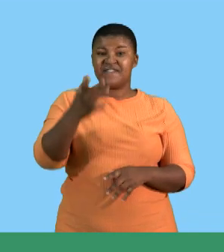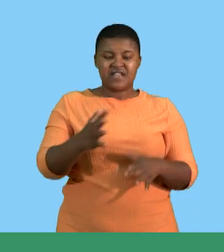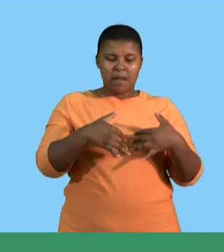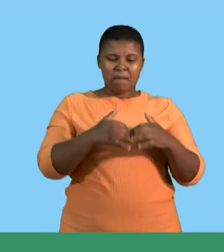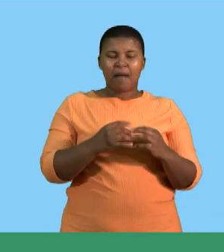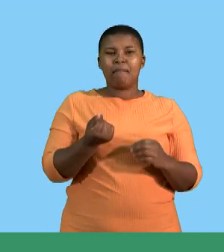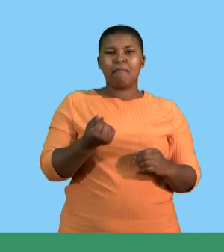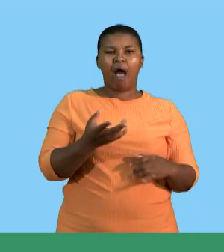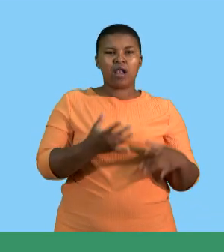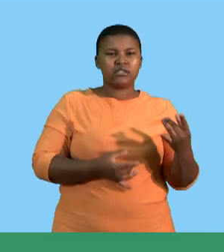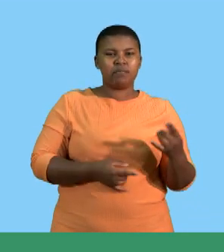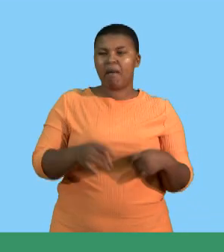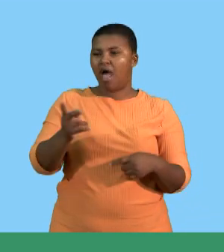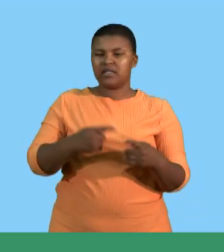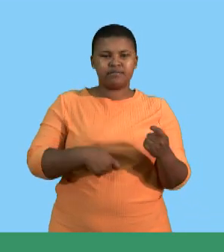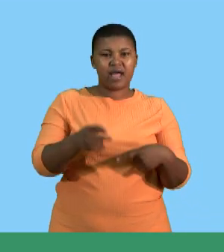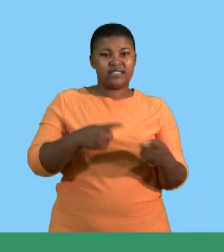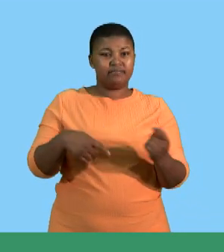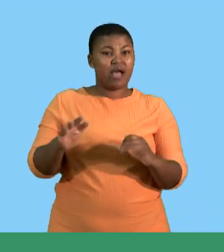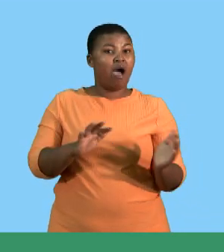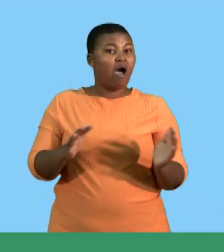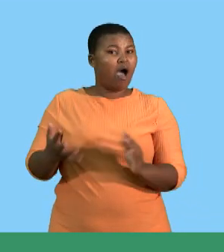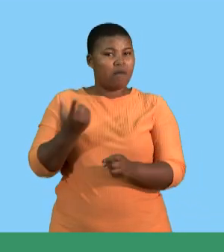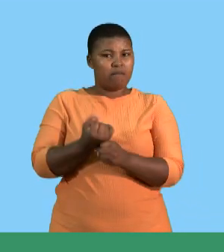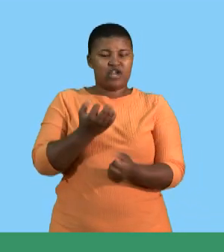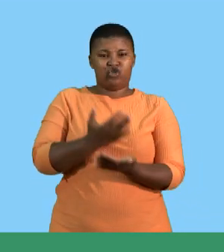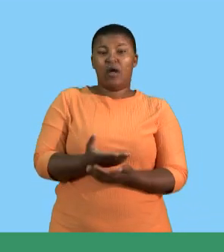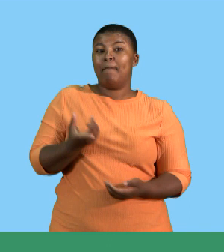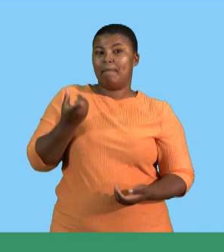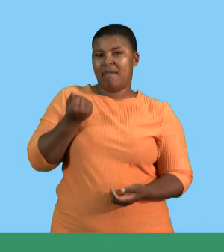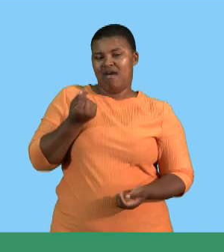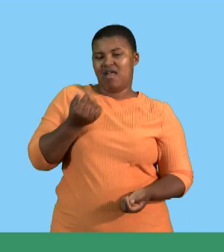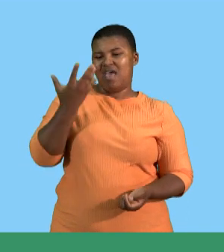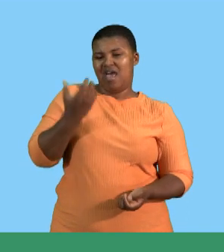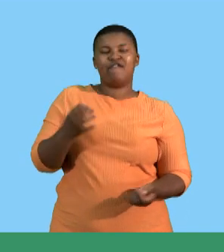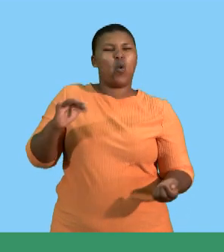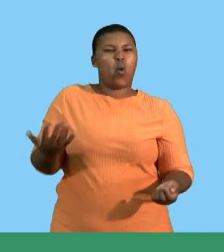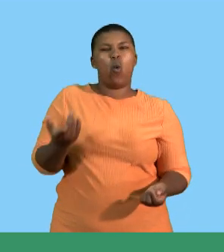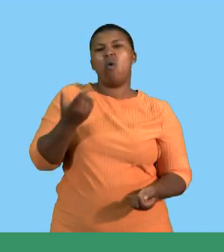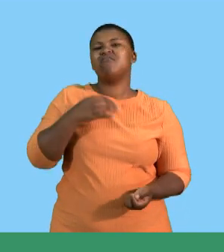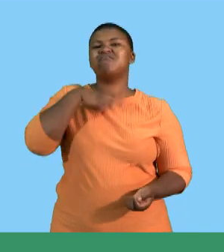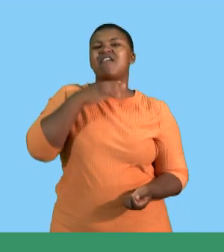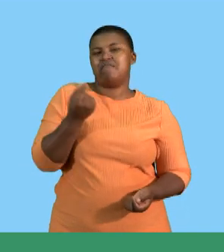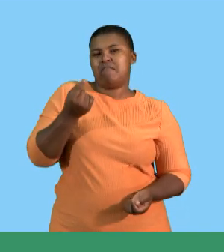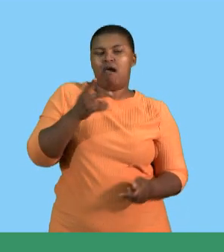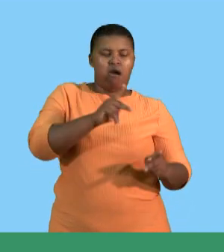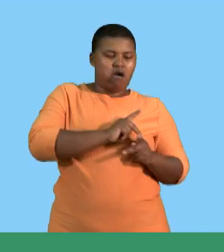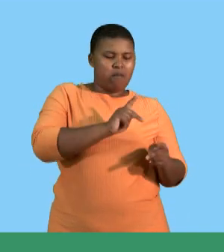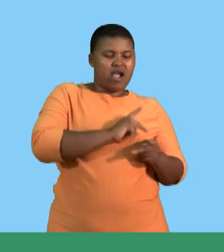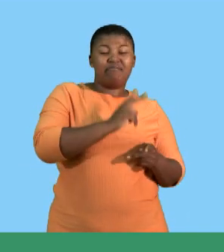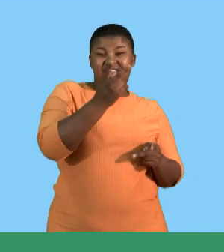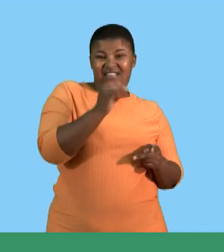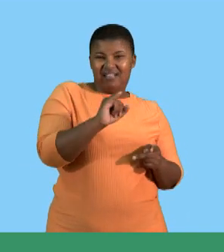cheaper interest rate than any other bank. They have also drawn up a budget to make sure we